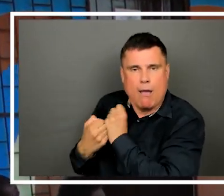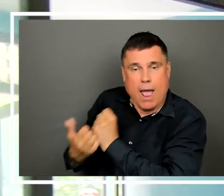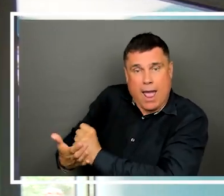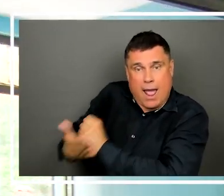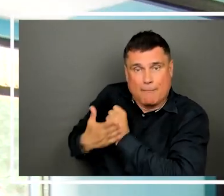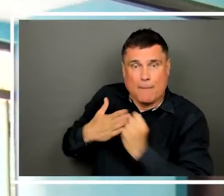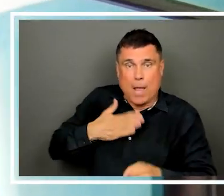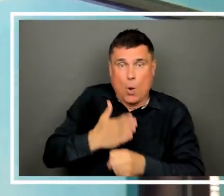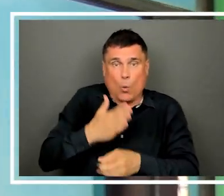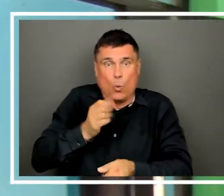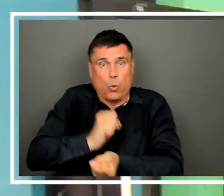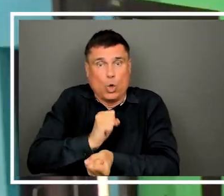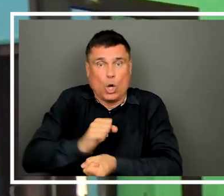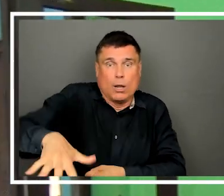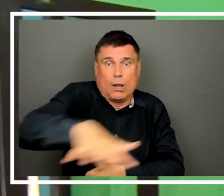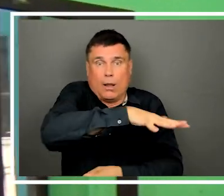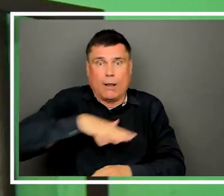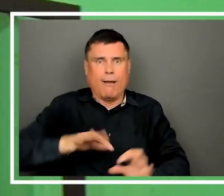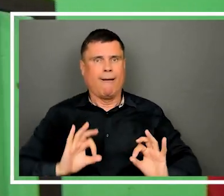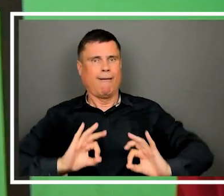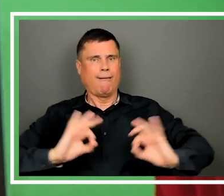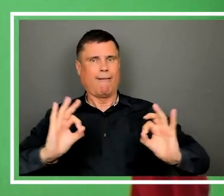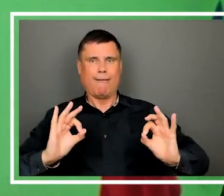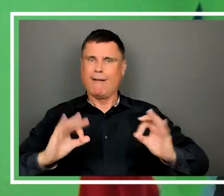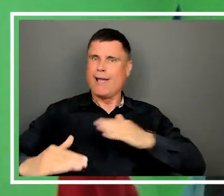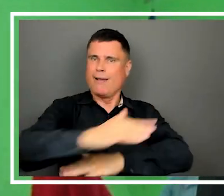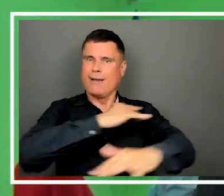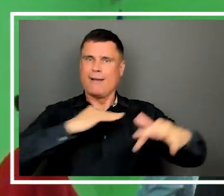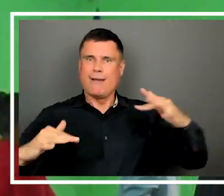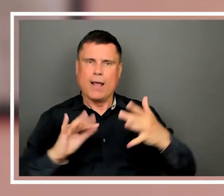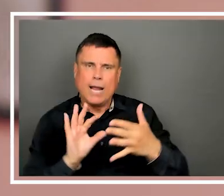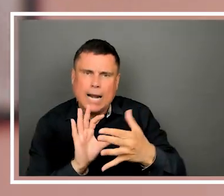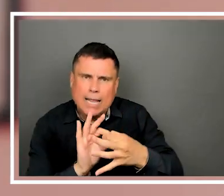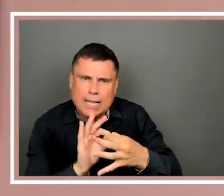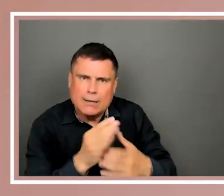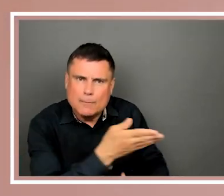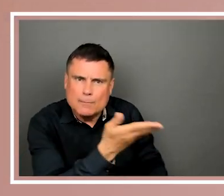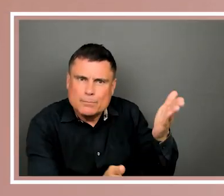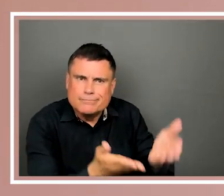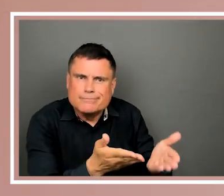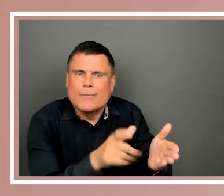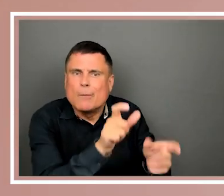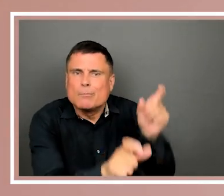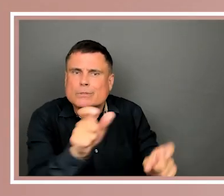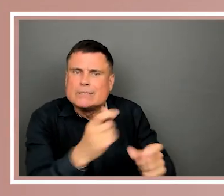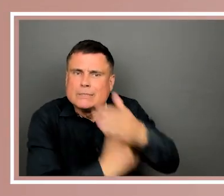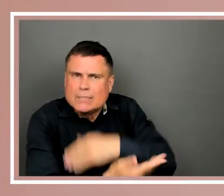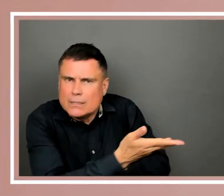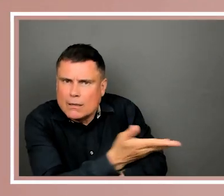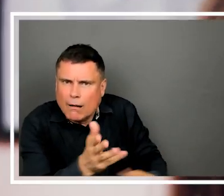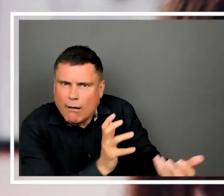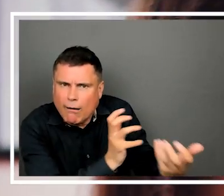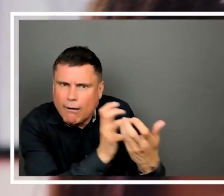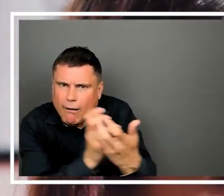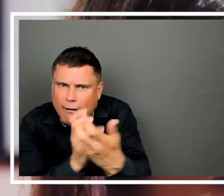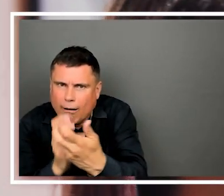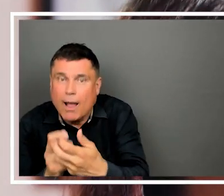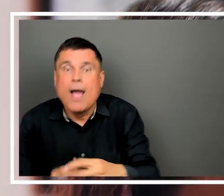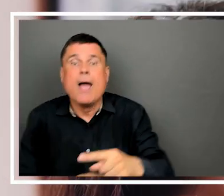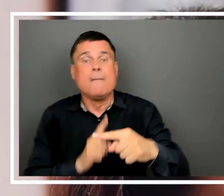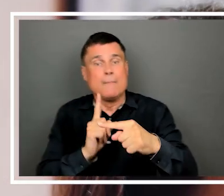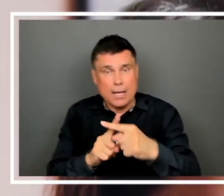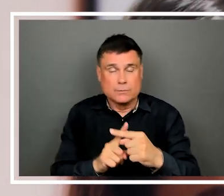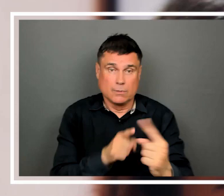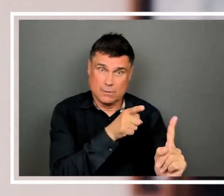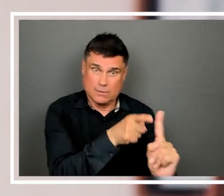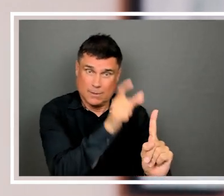accessible, or so that you can connect persons with disabilities to them. And talk to persons with disabilities and their